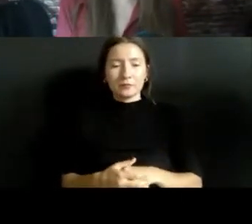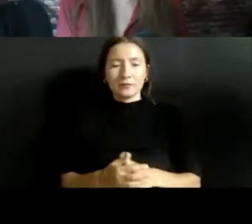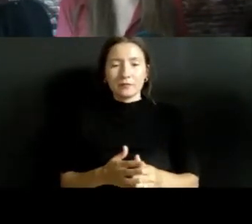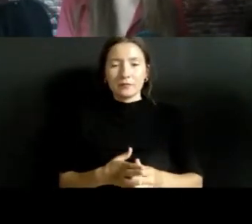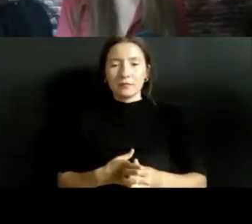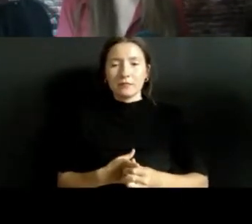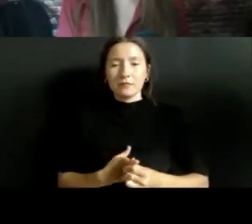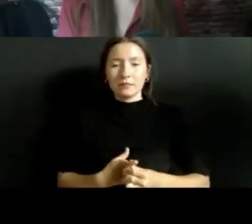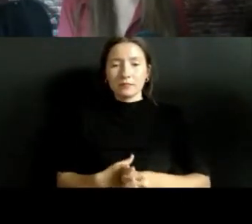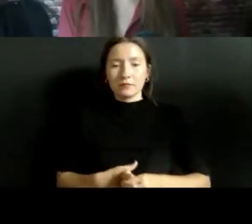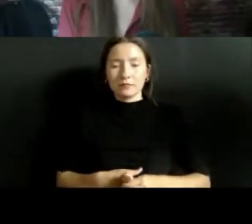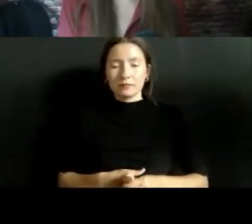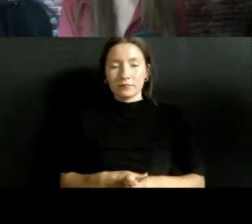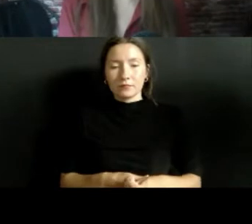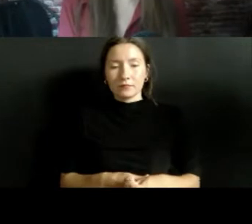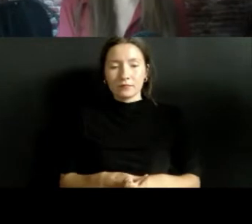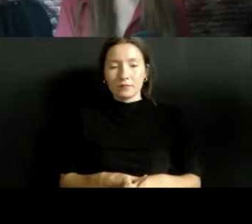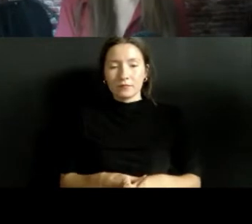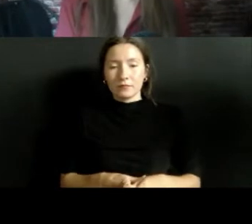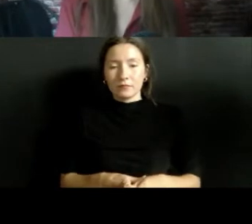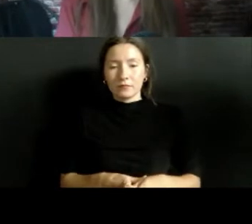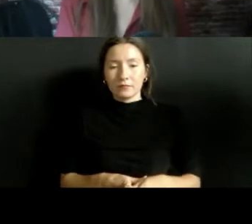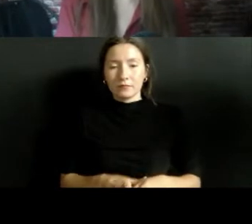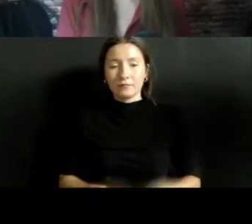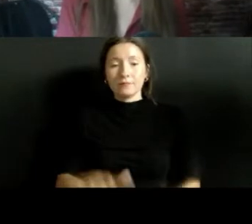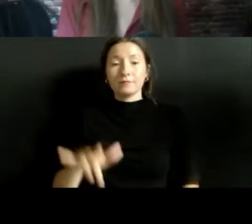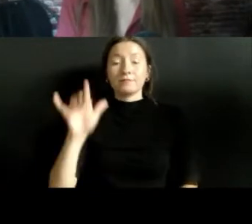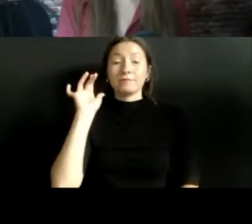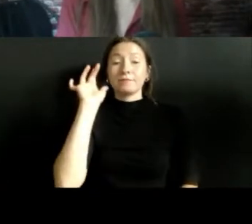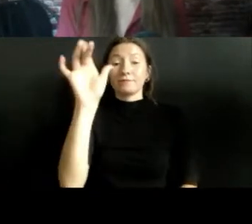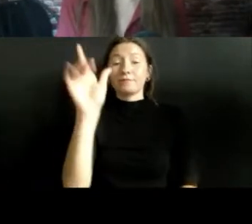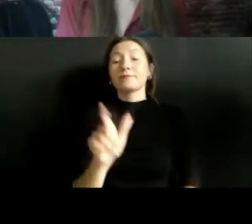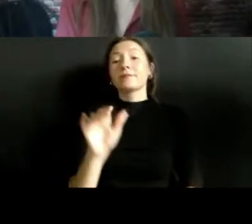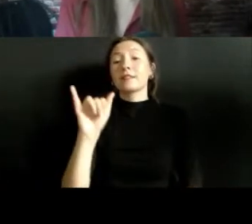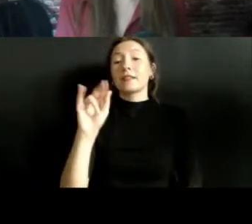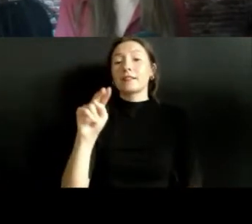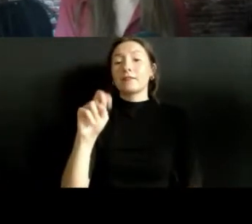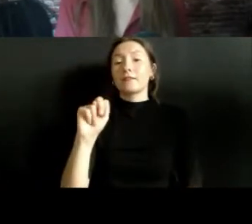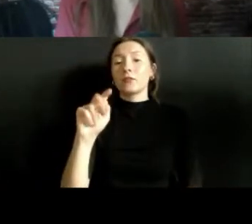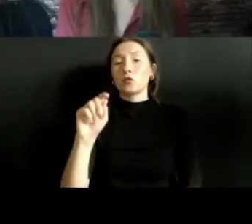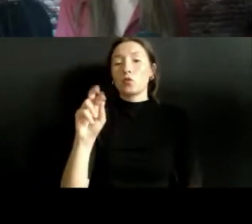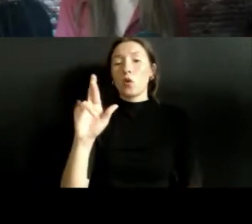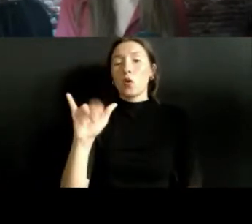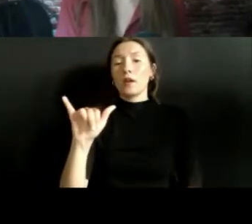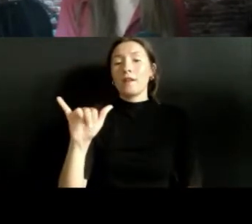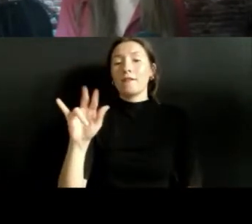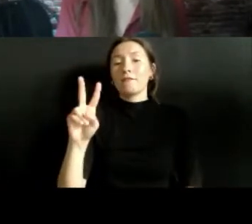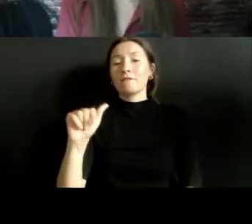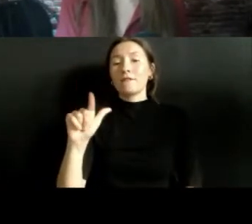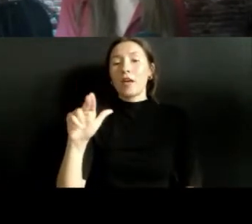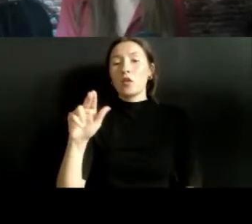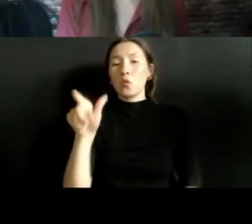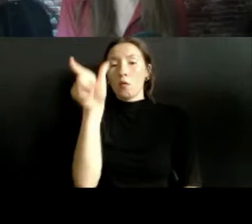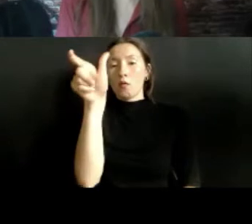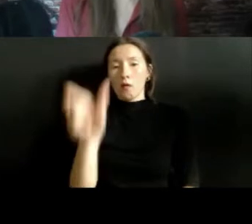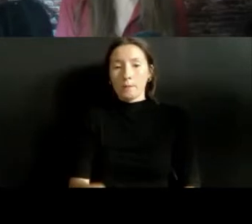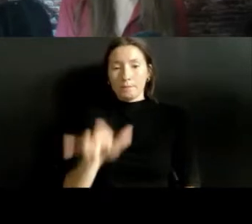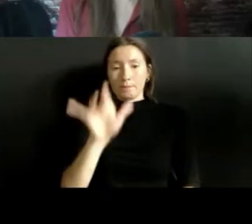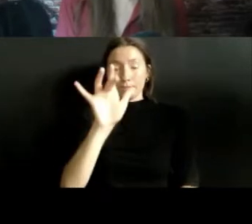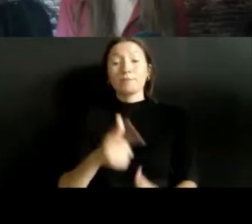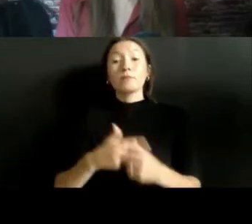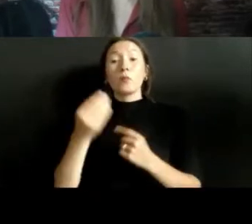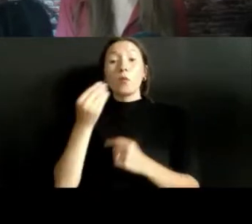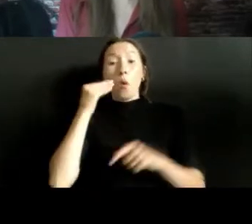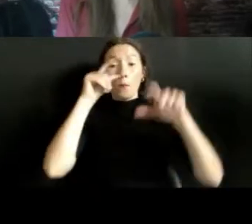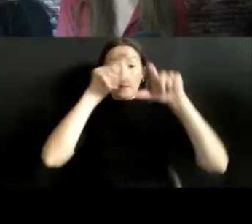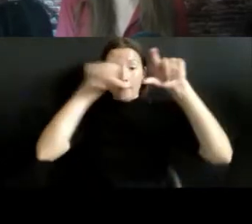menu. Select the header for the inventory value column. Then, on the Home tab, click the Conditional Formatting